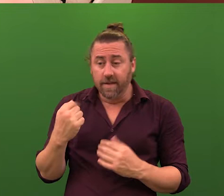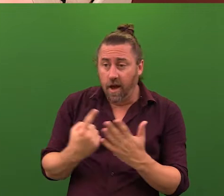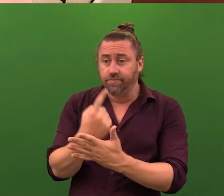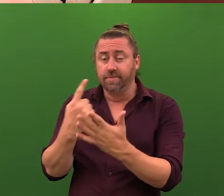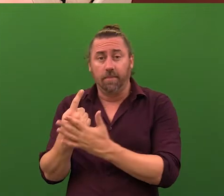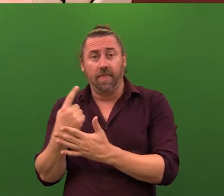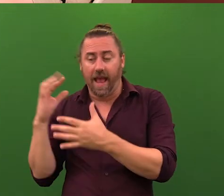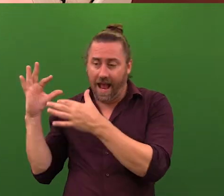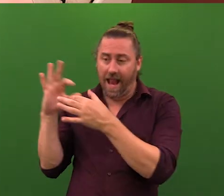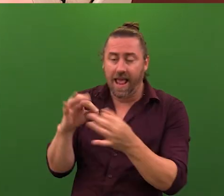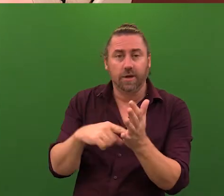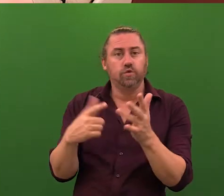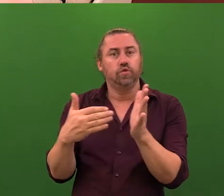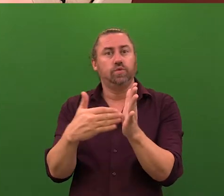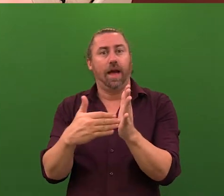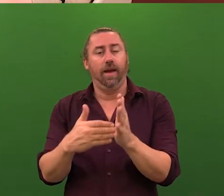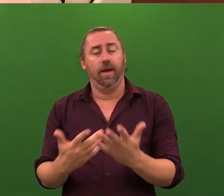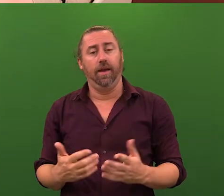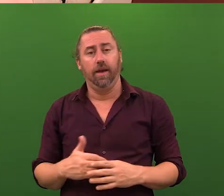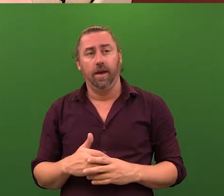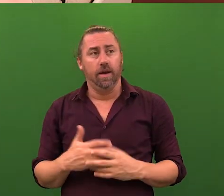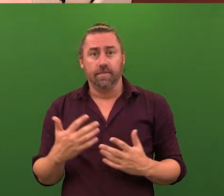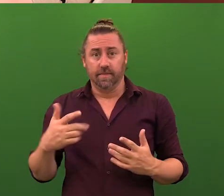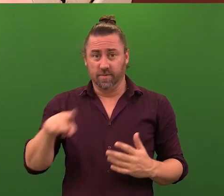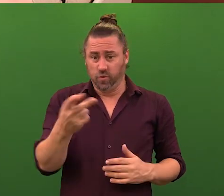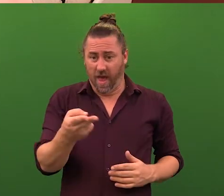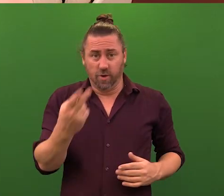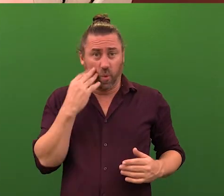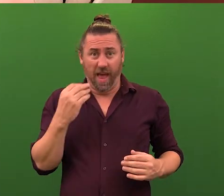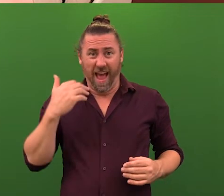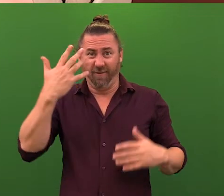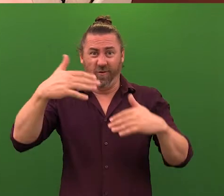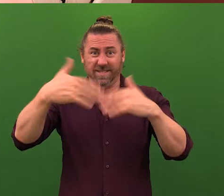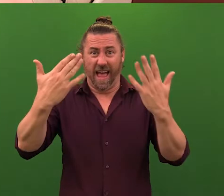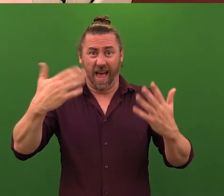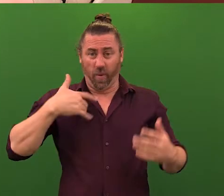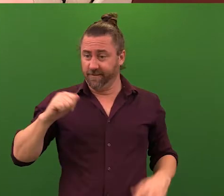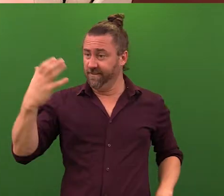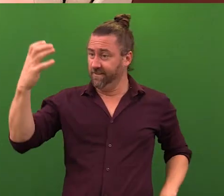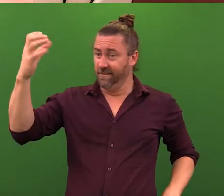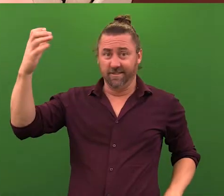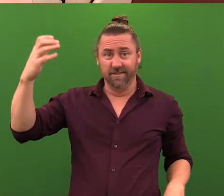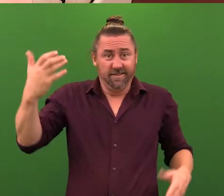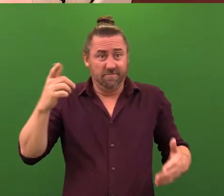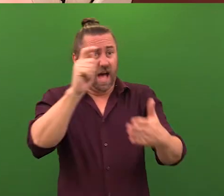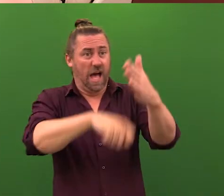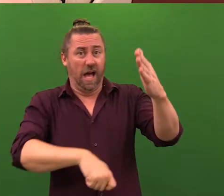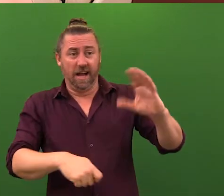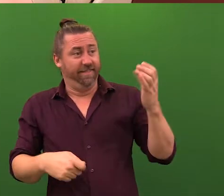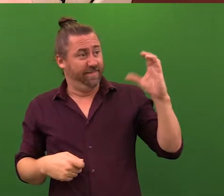guess also thinking about today. It's this household item, that people just